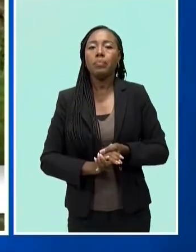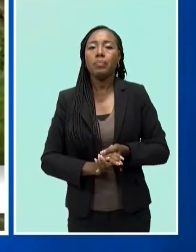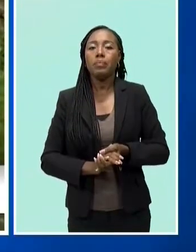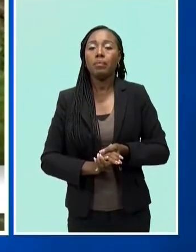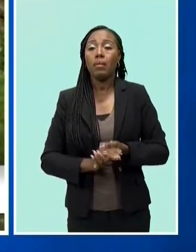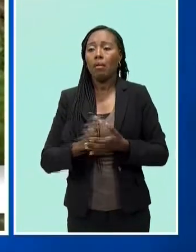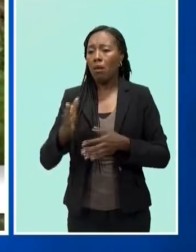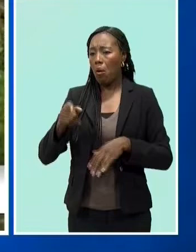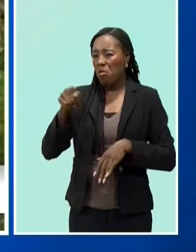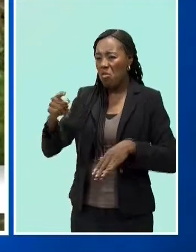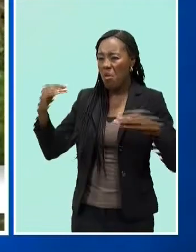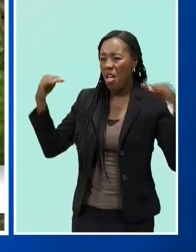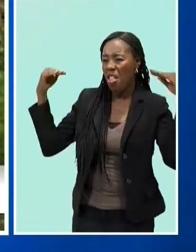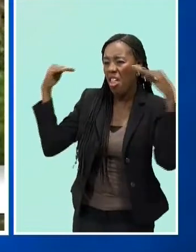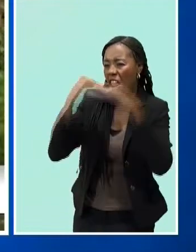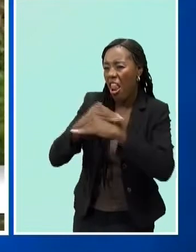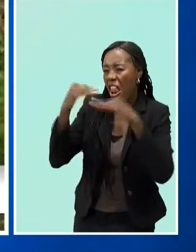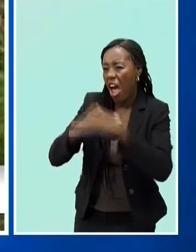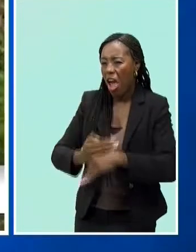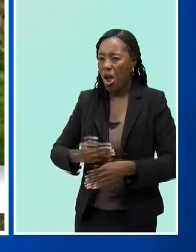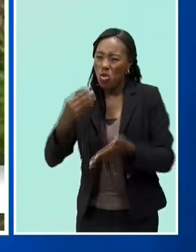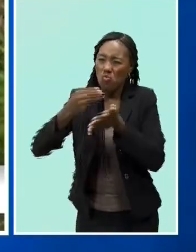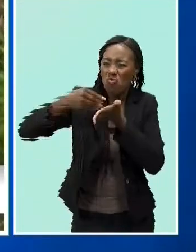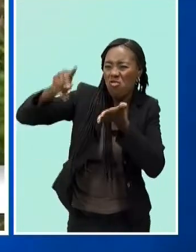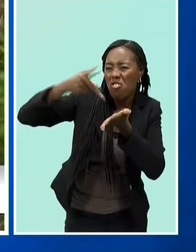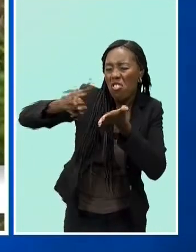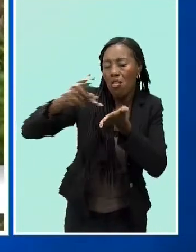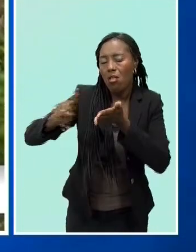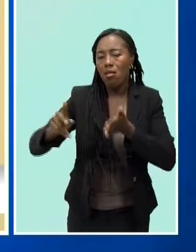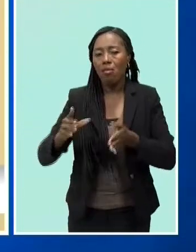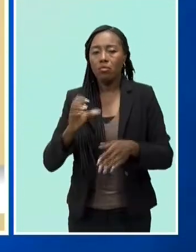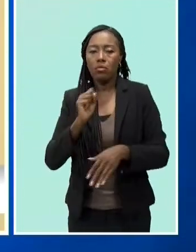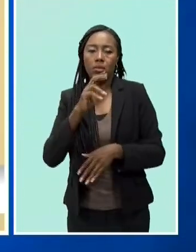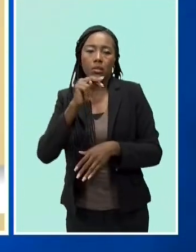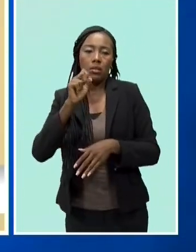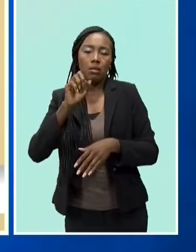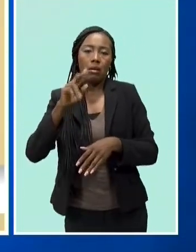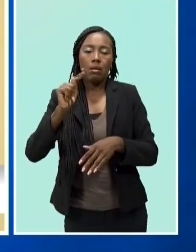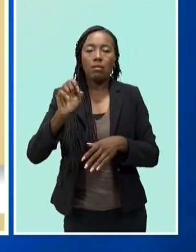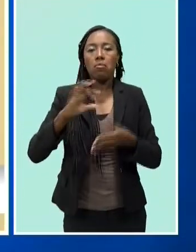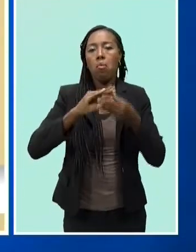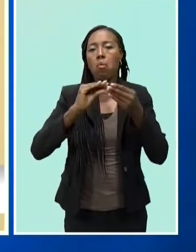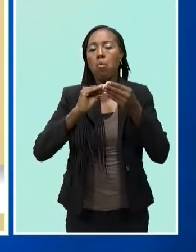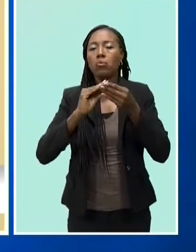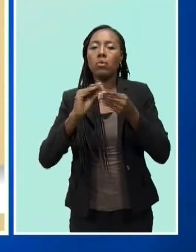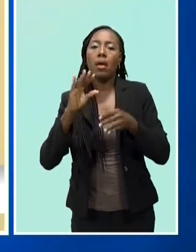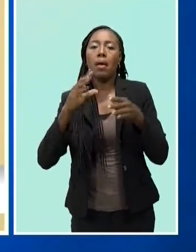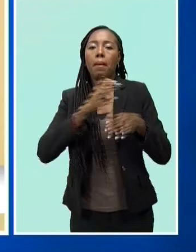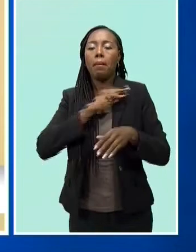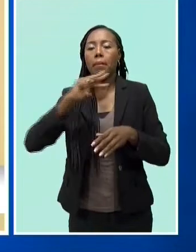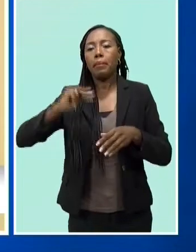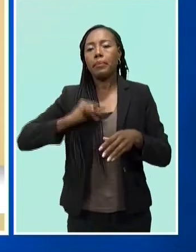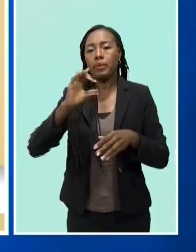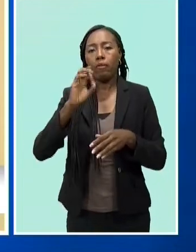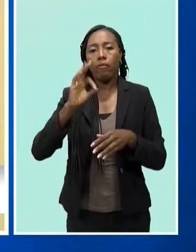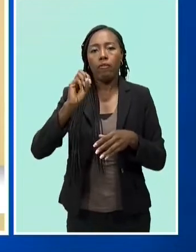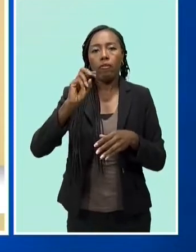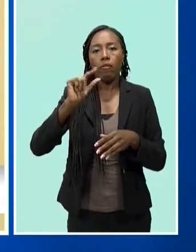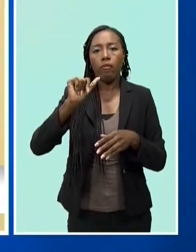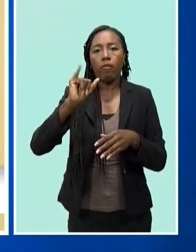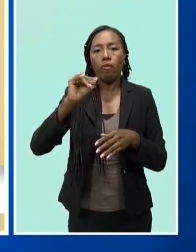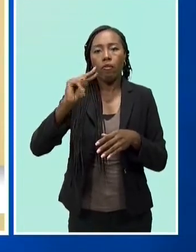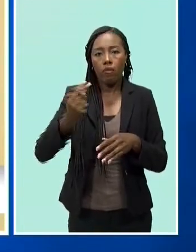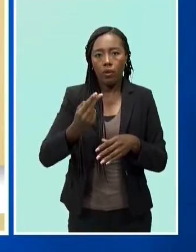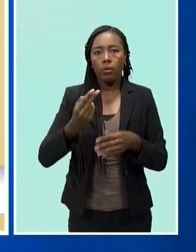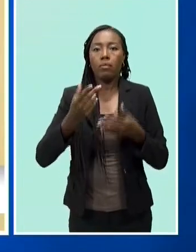a liar and a sellout by opposition senators, Minister of Foreign Affairs and Foreign Trade Senator